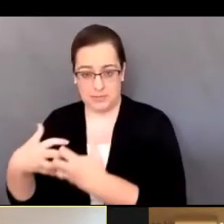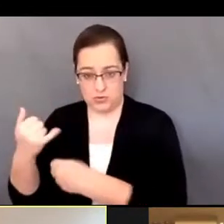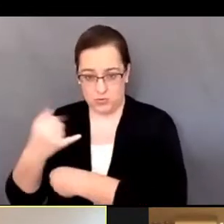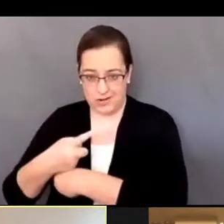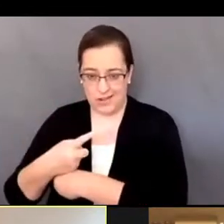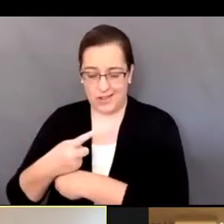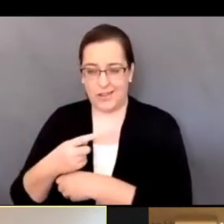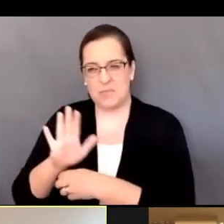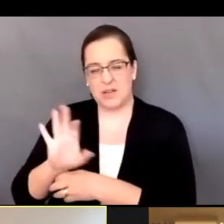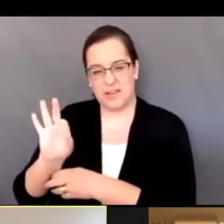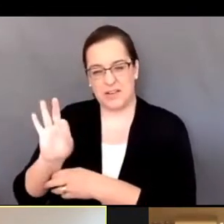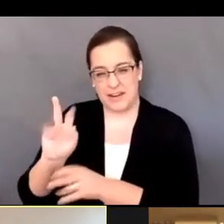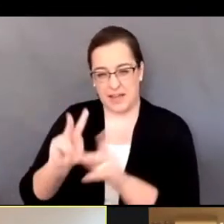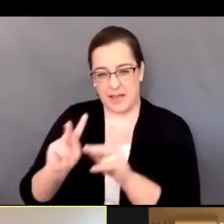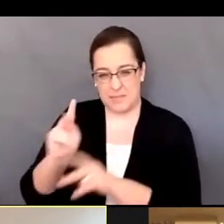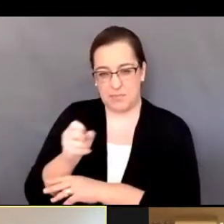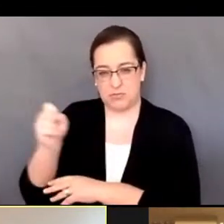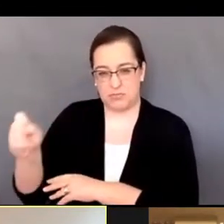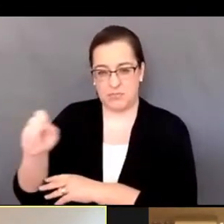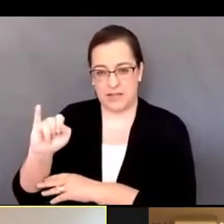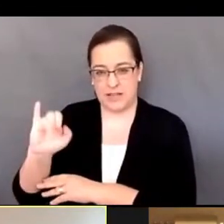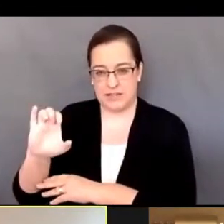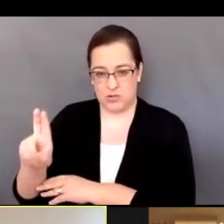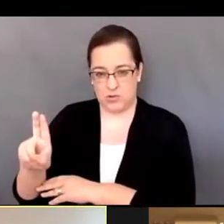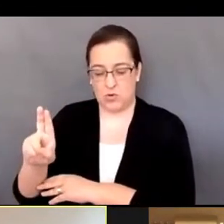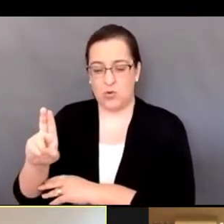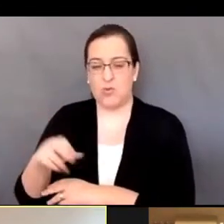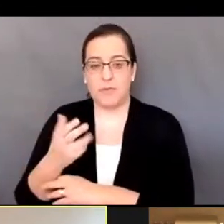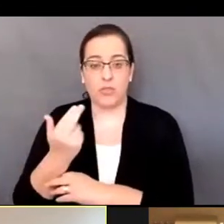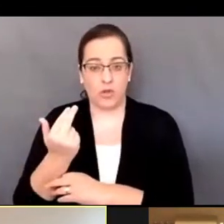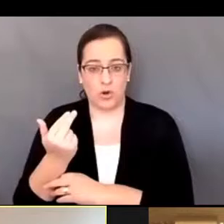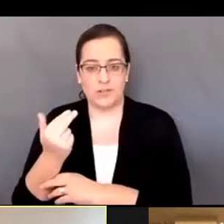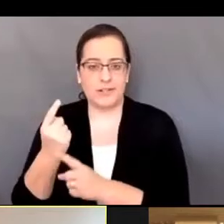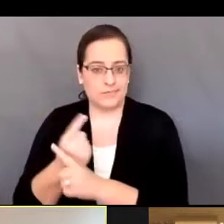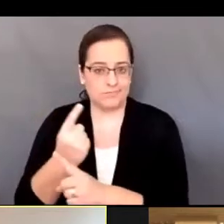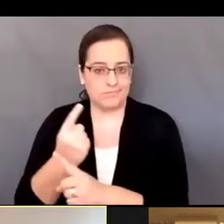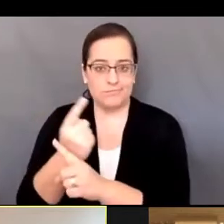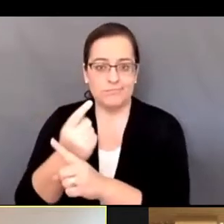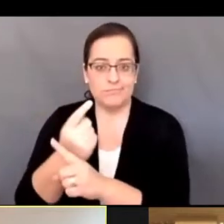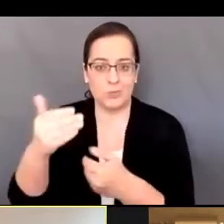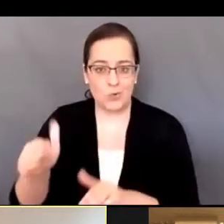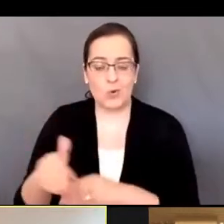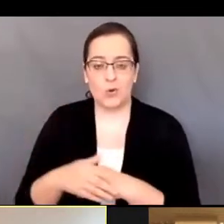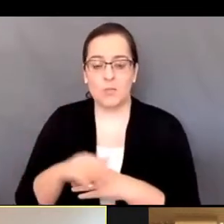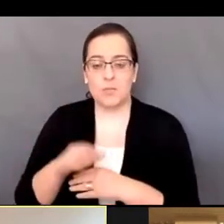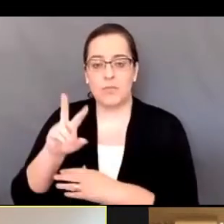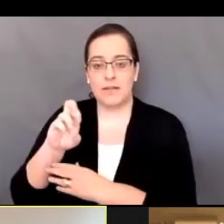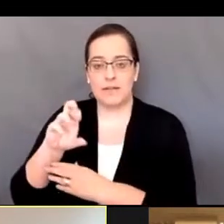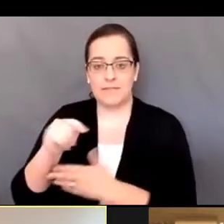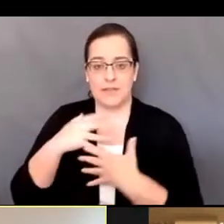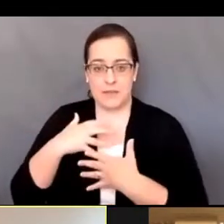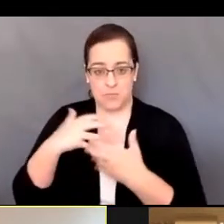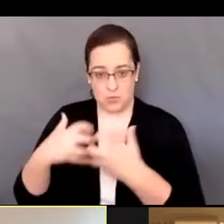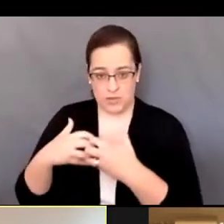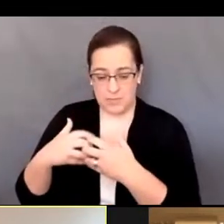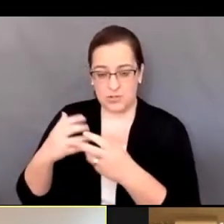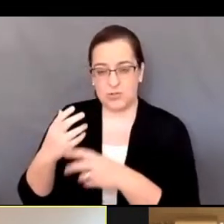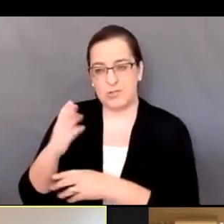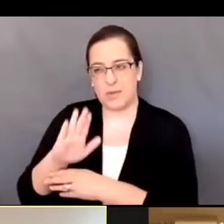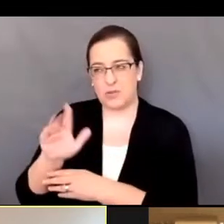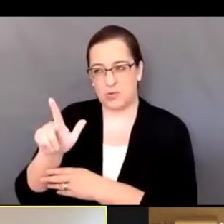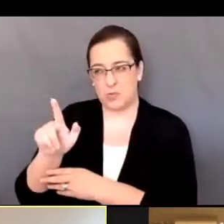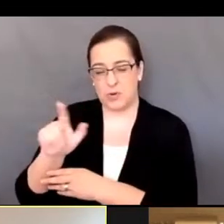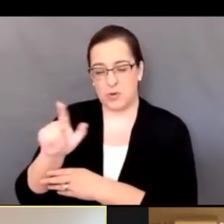in the ICU and 13 in the non-ICU setting. The ventilator use was around 28%, and the